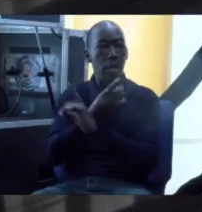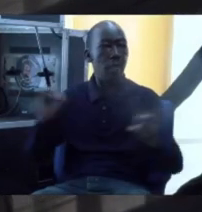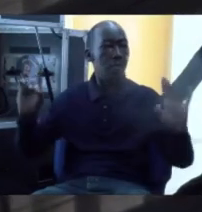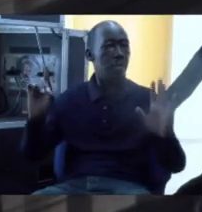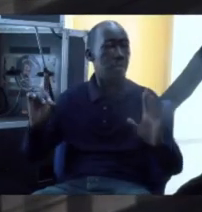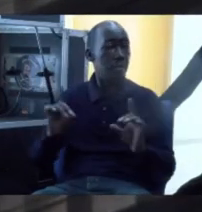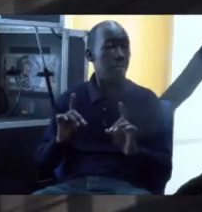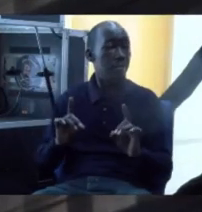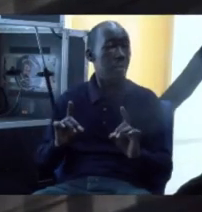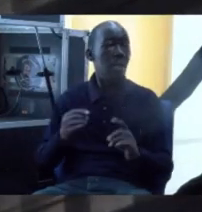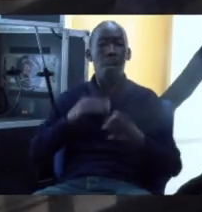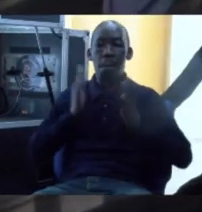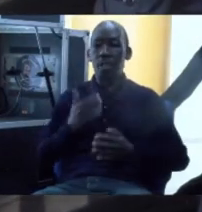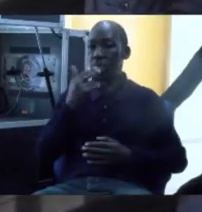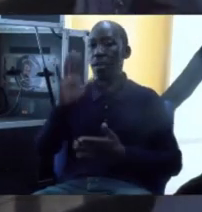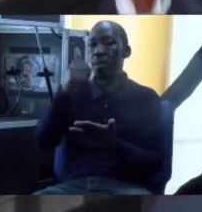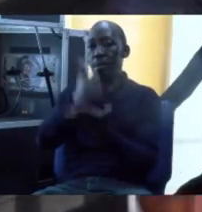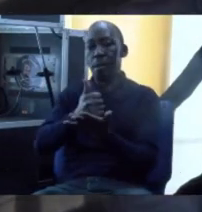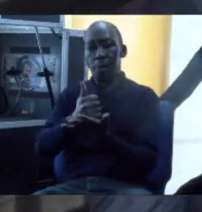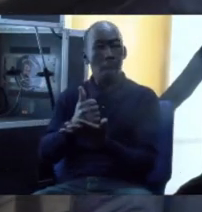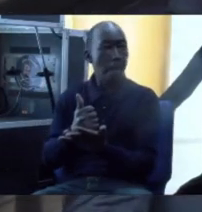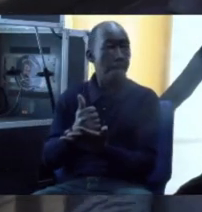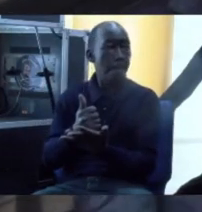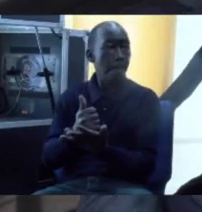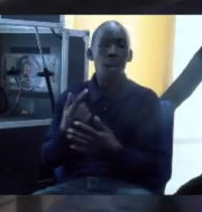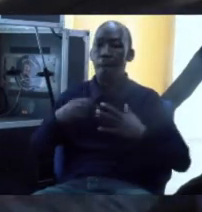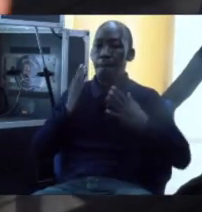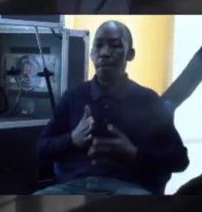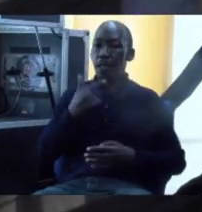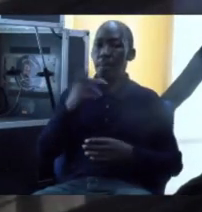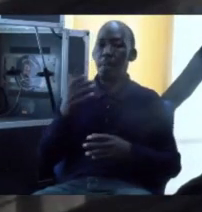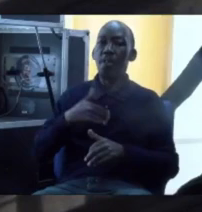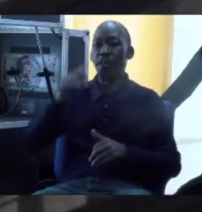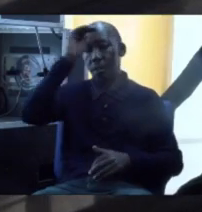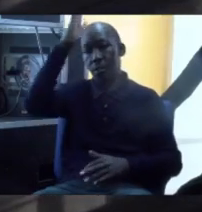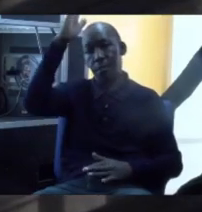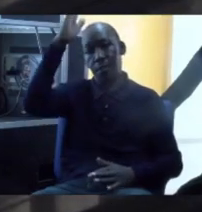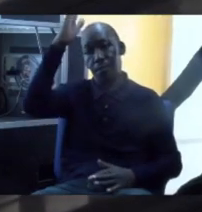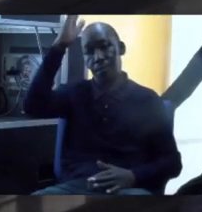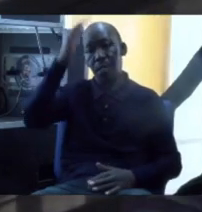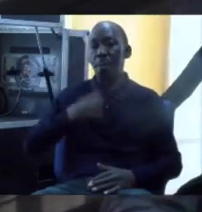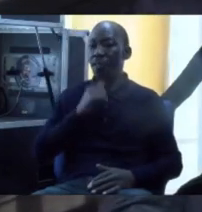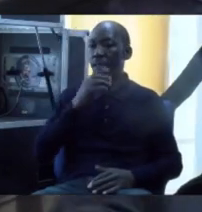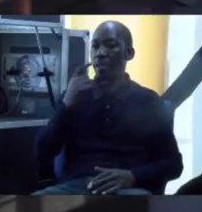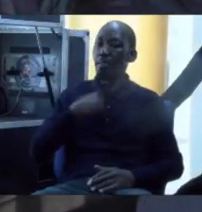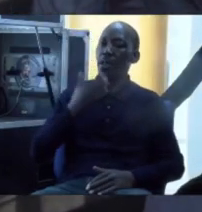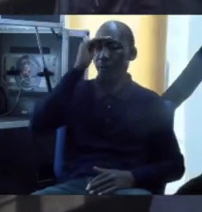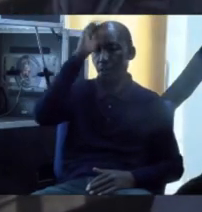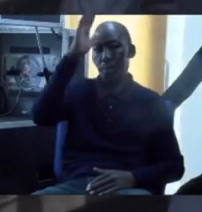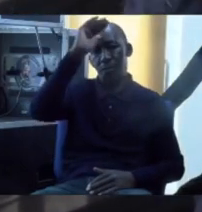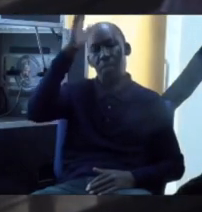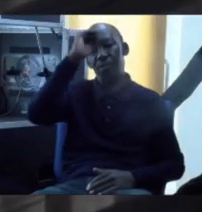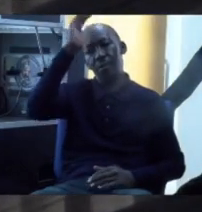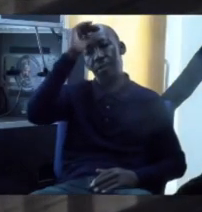Pokea ukombozi wako. Somebody say amen. Amina. Someone say my Father. Useme baba yangu. Say my Father, my Father, my baba Father.